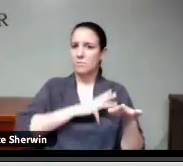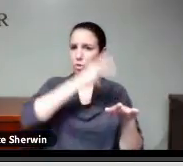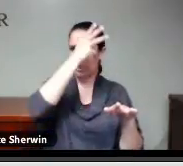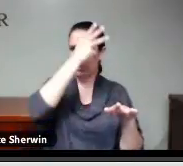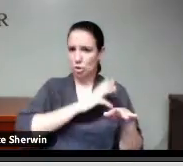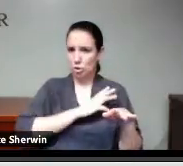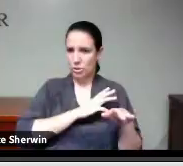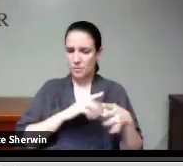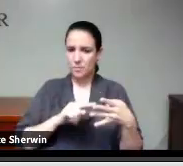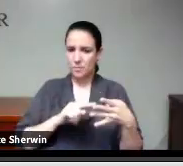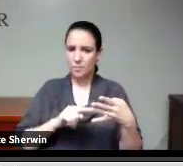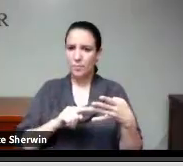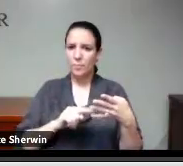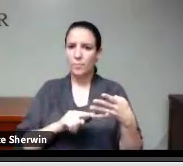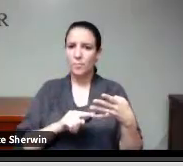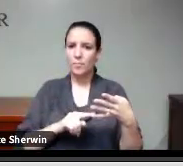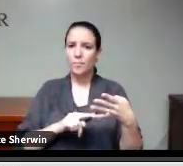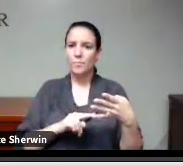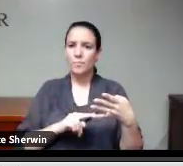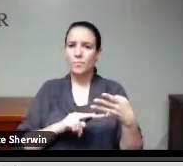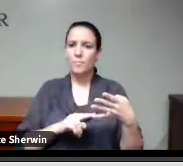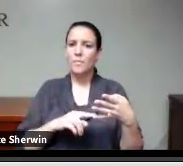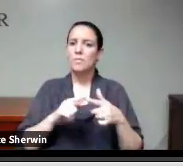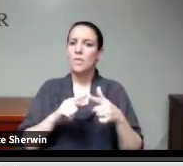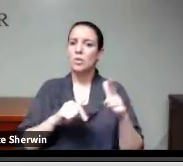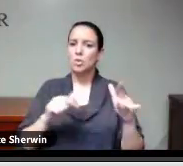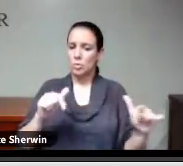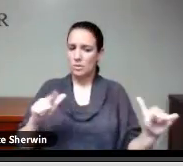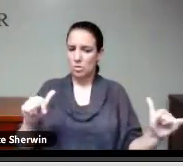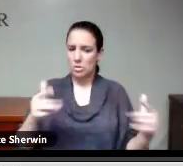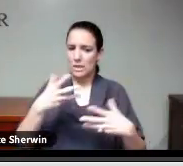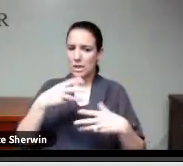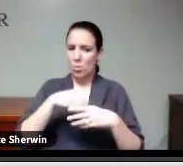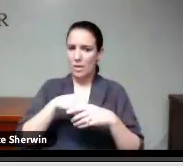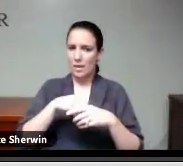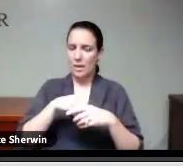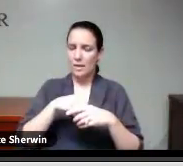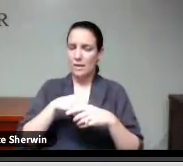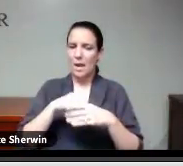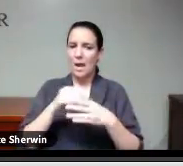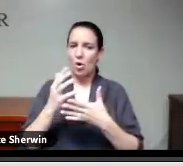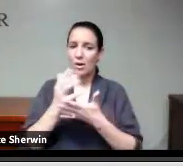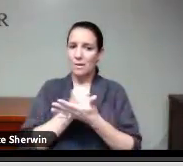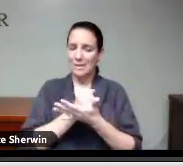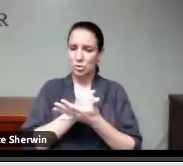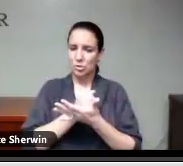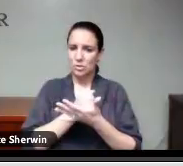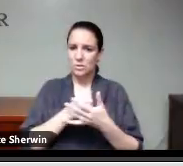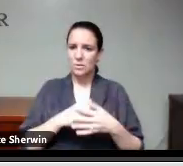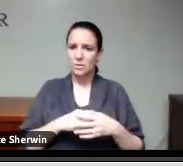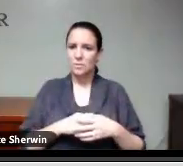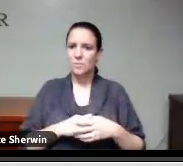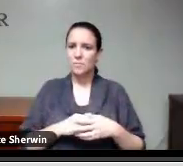There's diversity in our curricular content, and that we, generally speaking, have climate supportive of